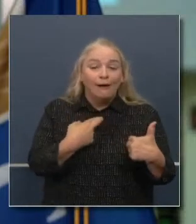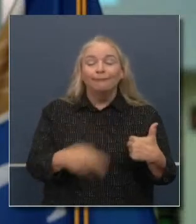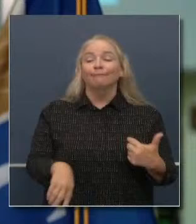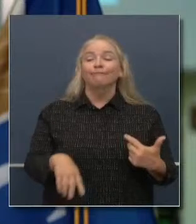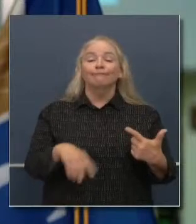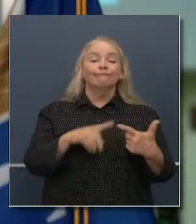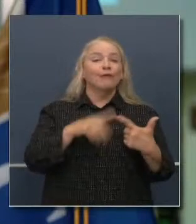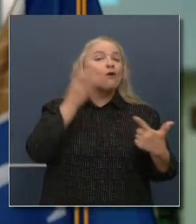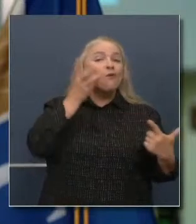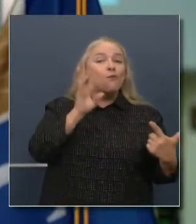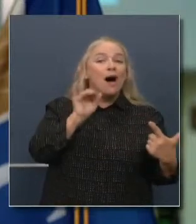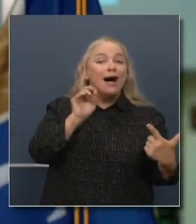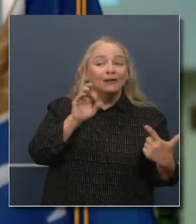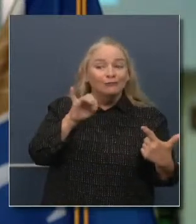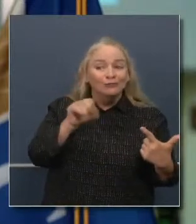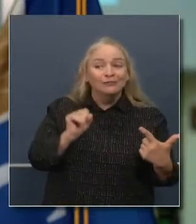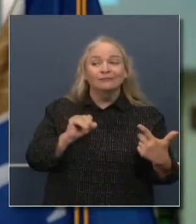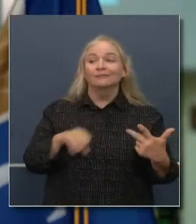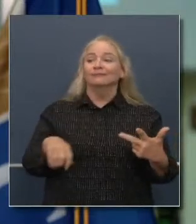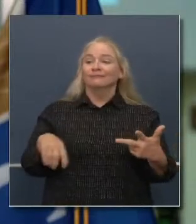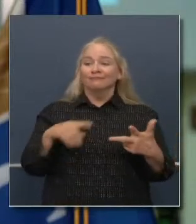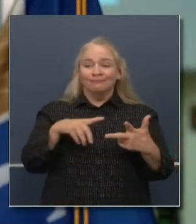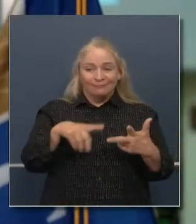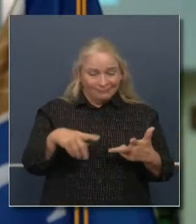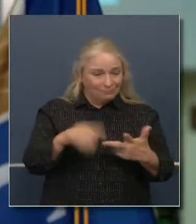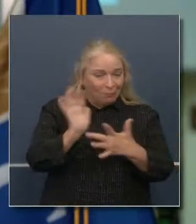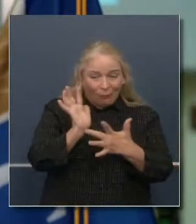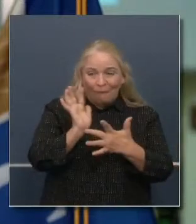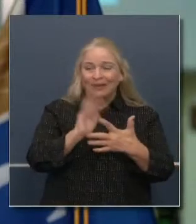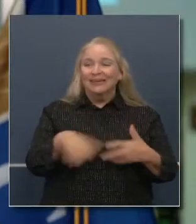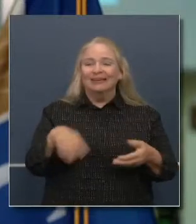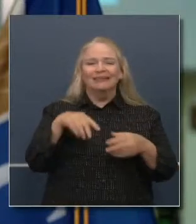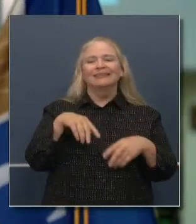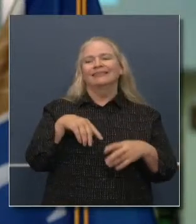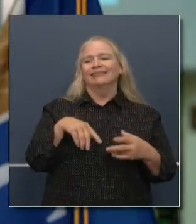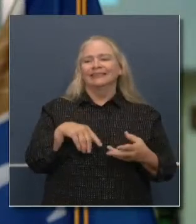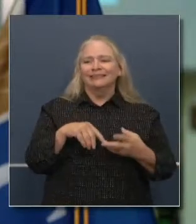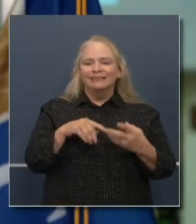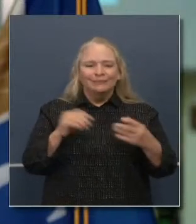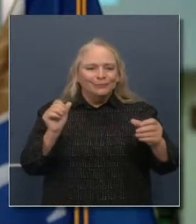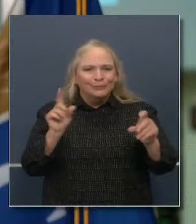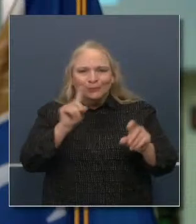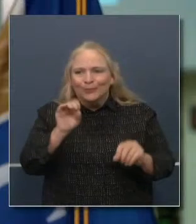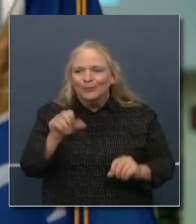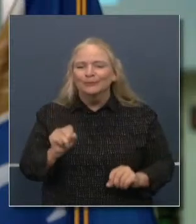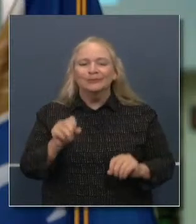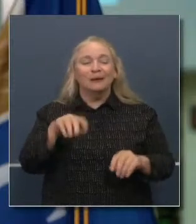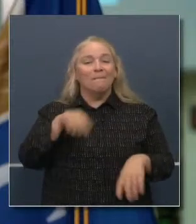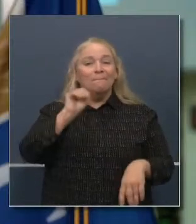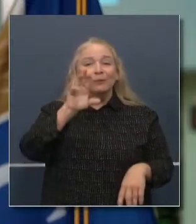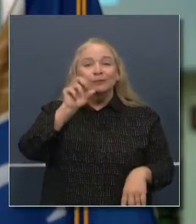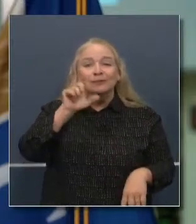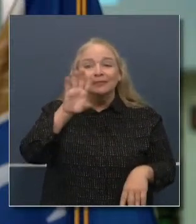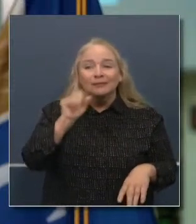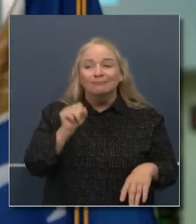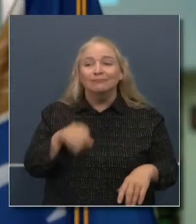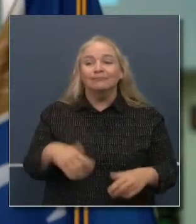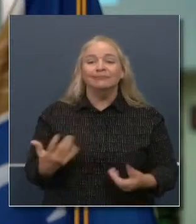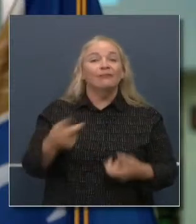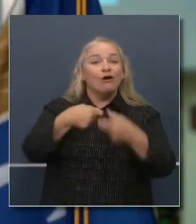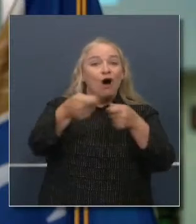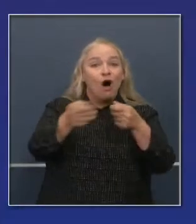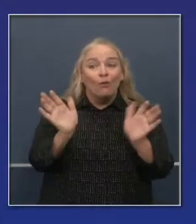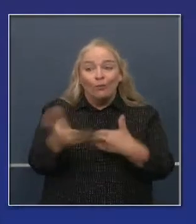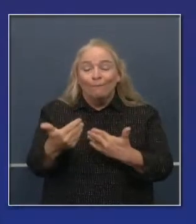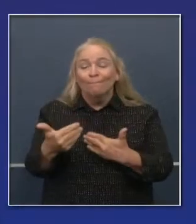rooms, movie theaters, family entertainment centers, zoos and museums, card rooms, and the shuttering of